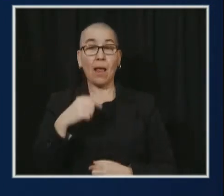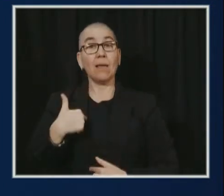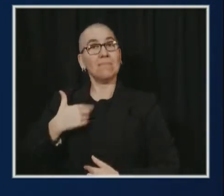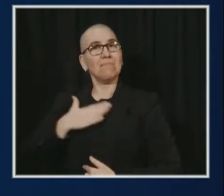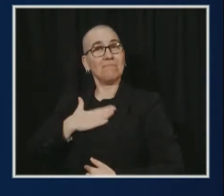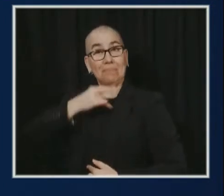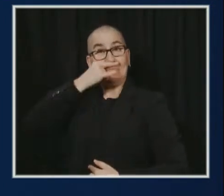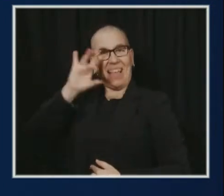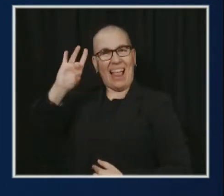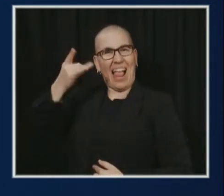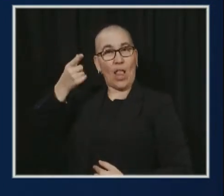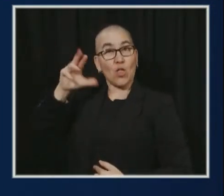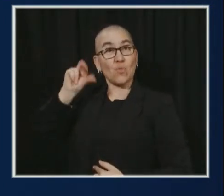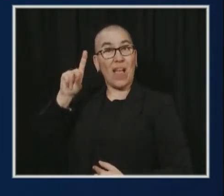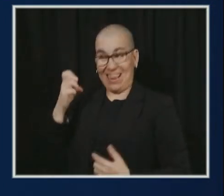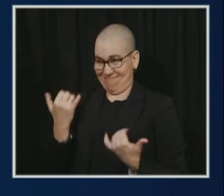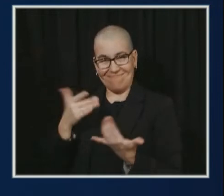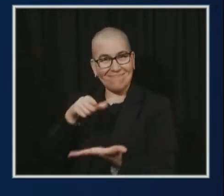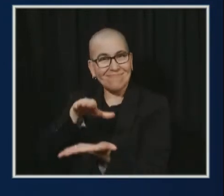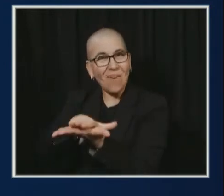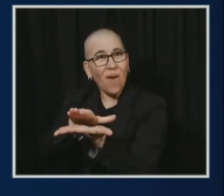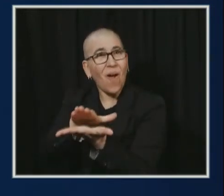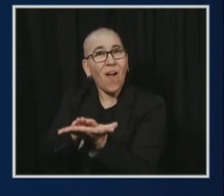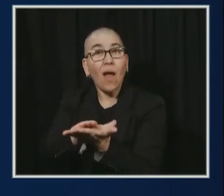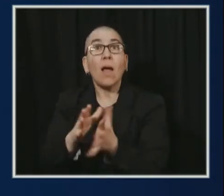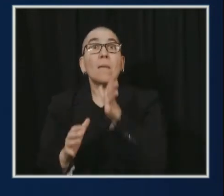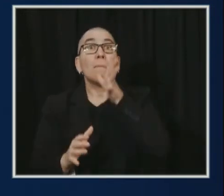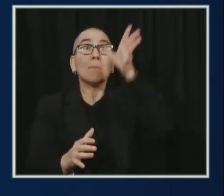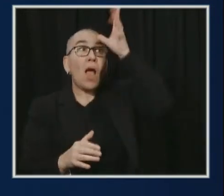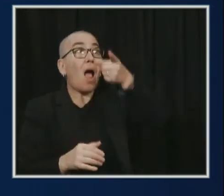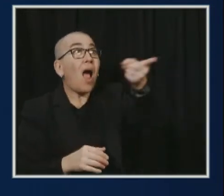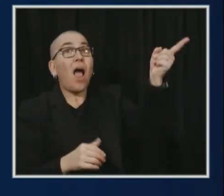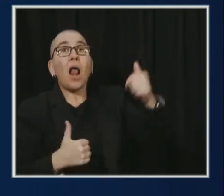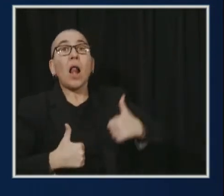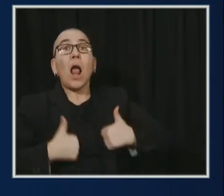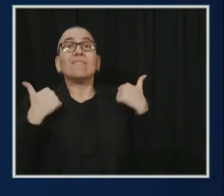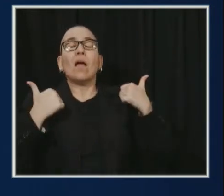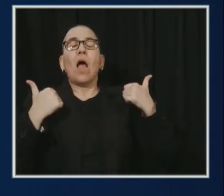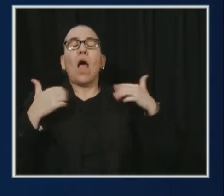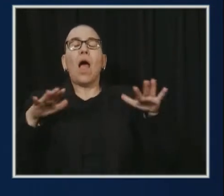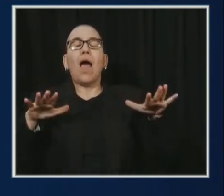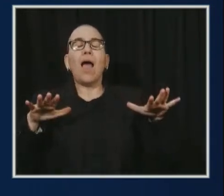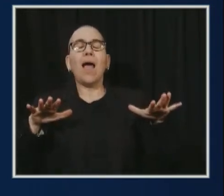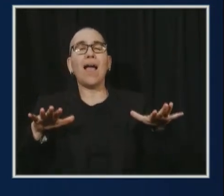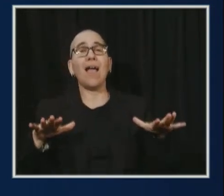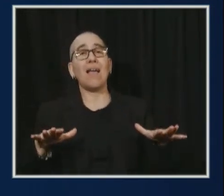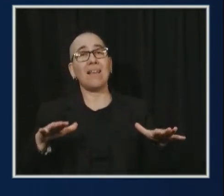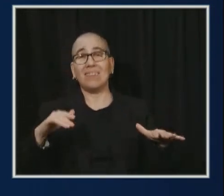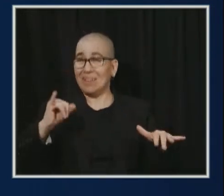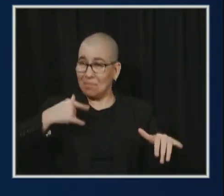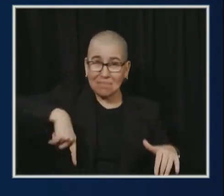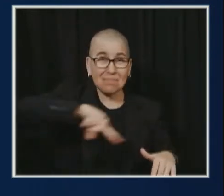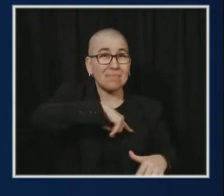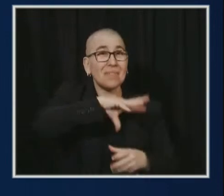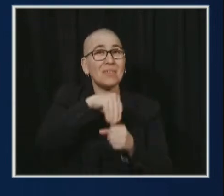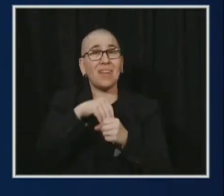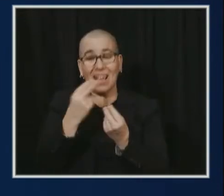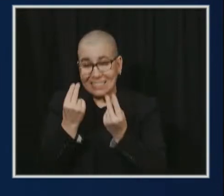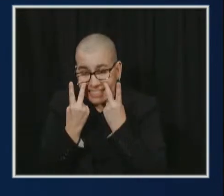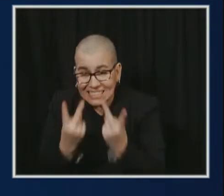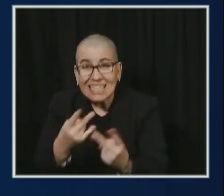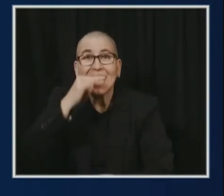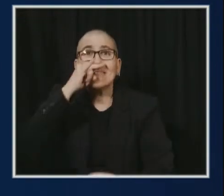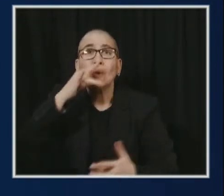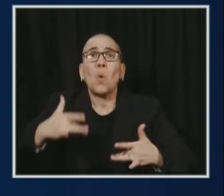tell you as a parent, life is so much better for them, and it's certainly so much better for us, because we're seeing them re-interact, we're seeing them get